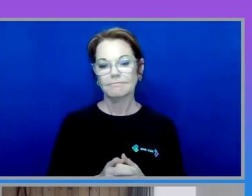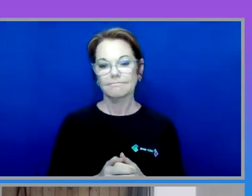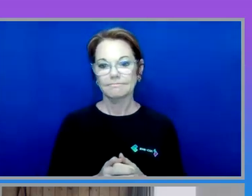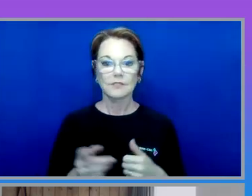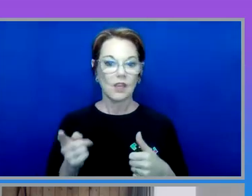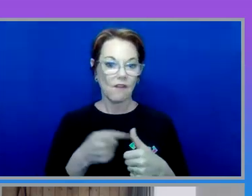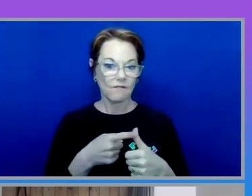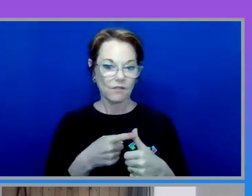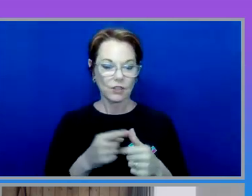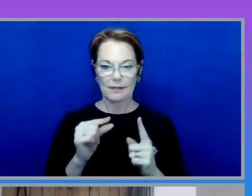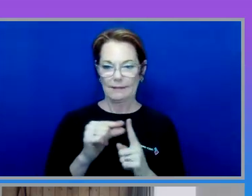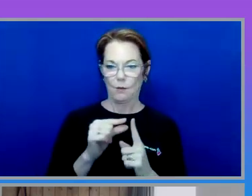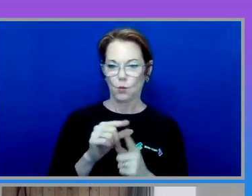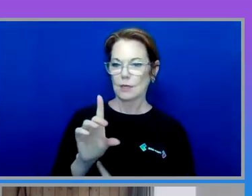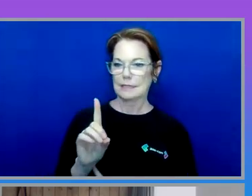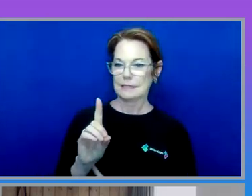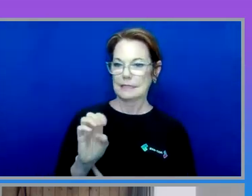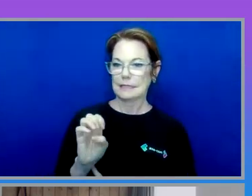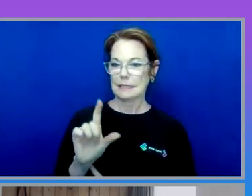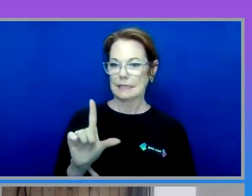First, we have the word delete.